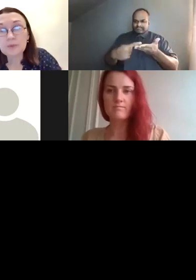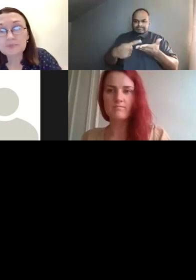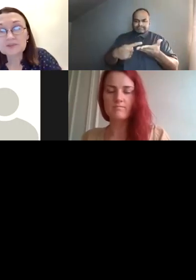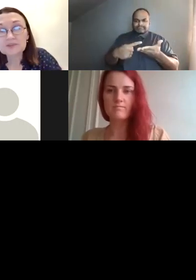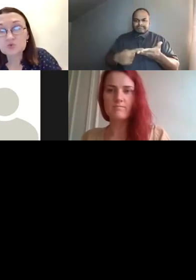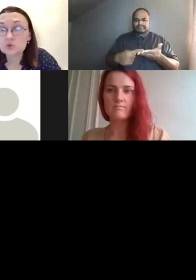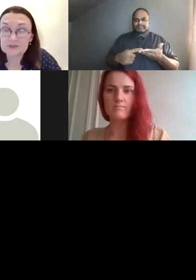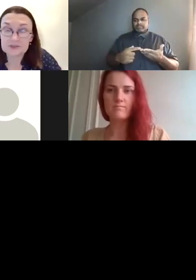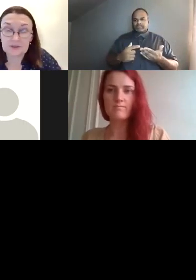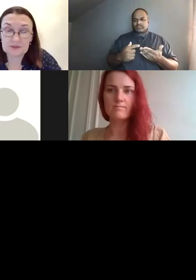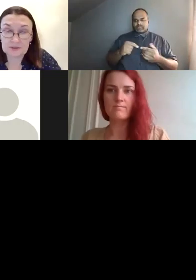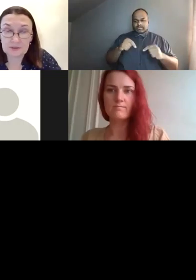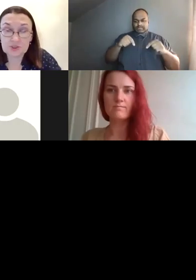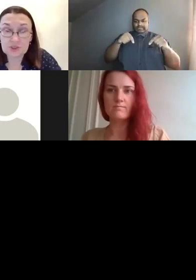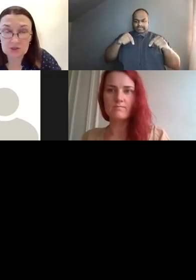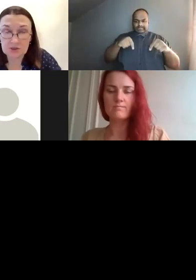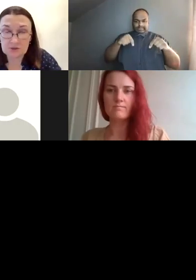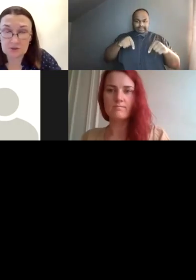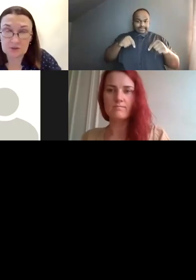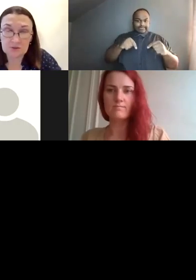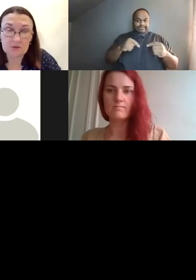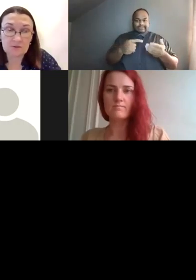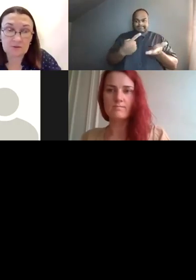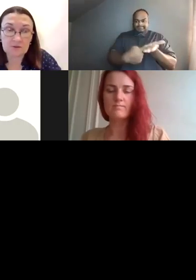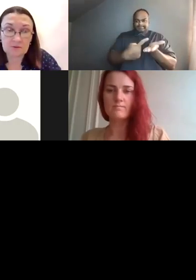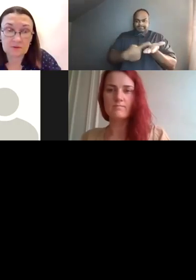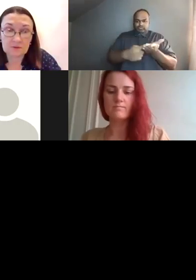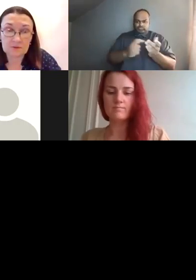how public discourse is changing